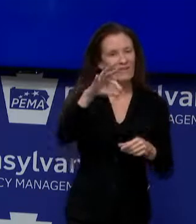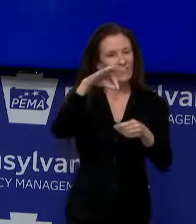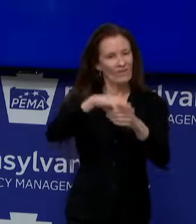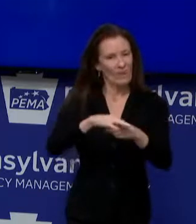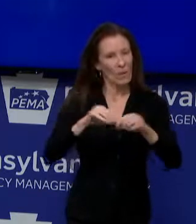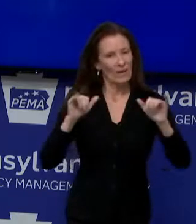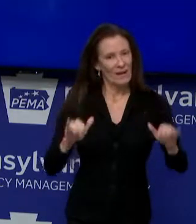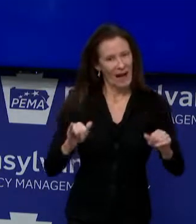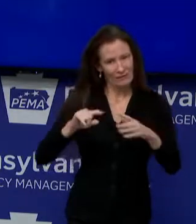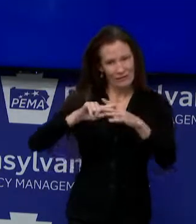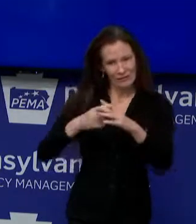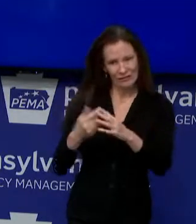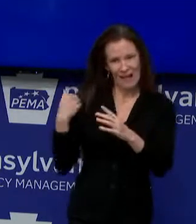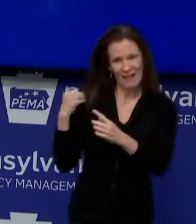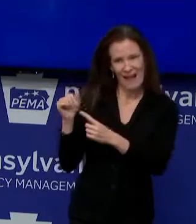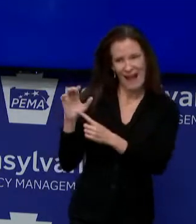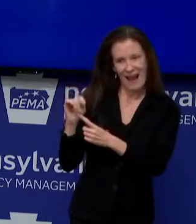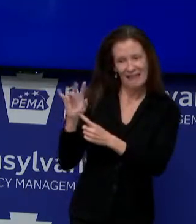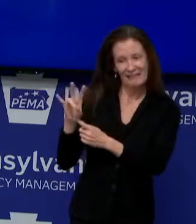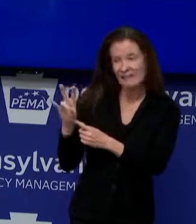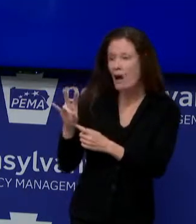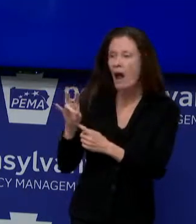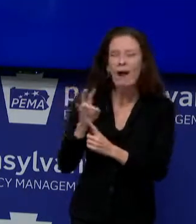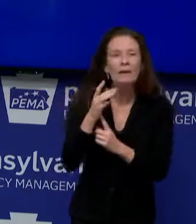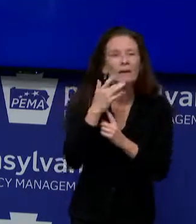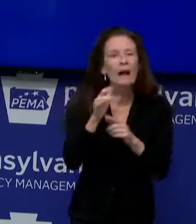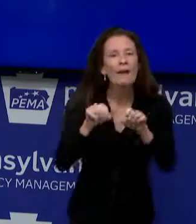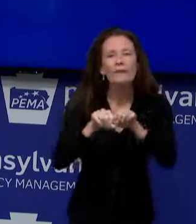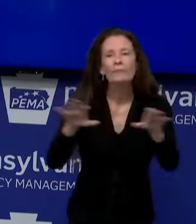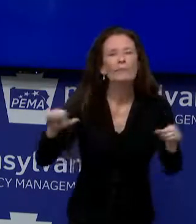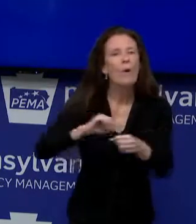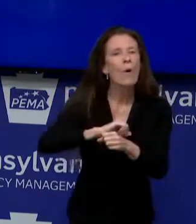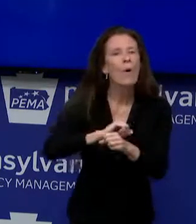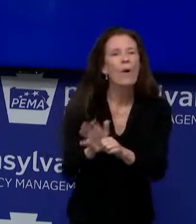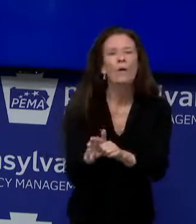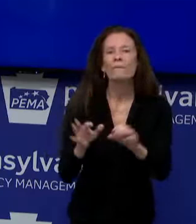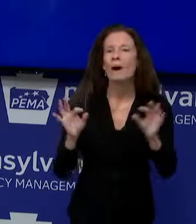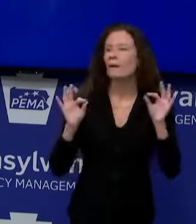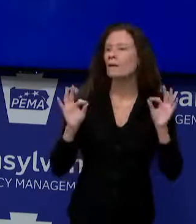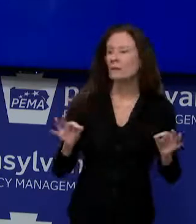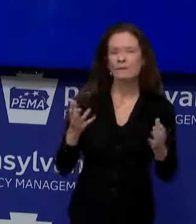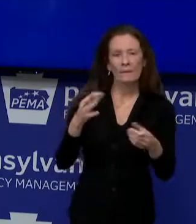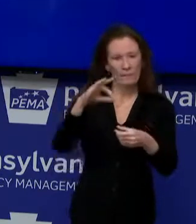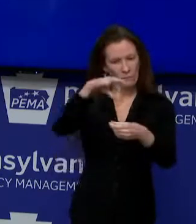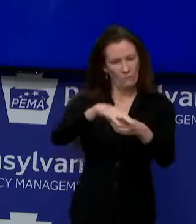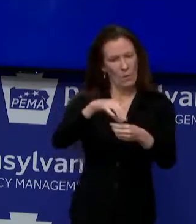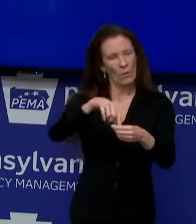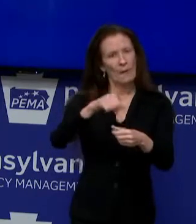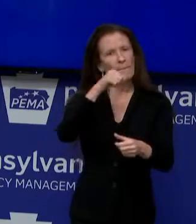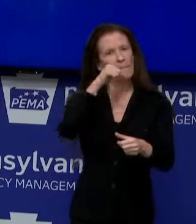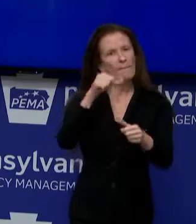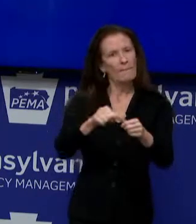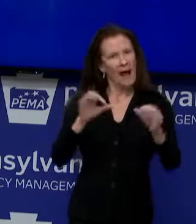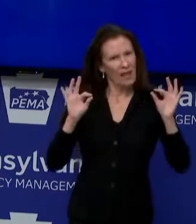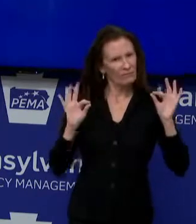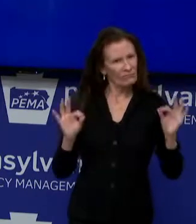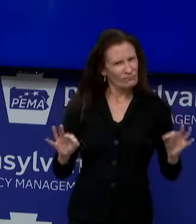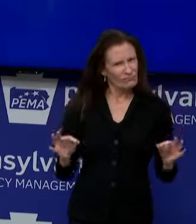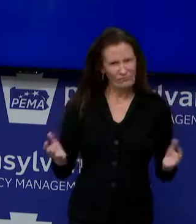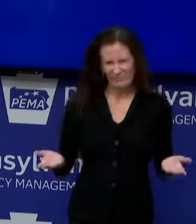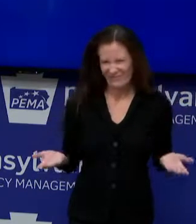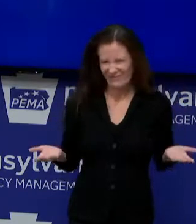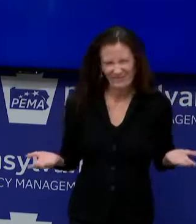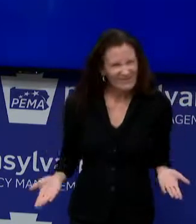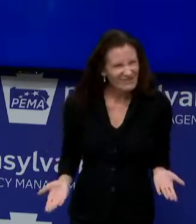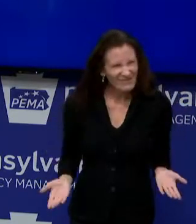global pandemic, delivery delays acknowledged by the U.S. Postal Service itself, and an unprecedented amount of